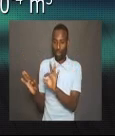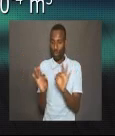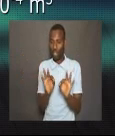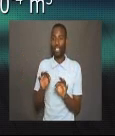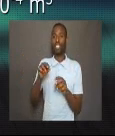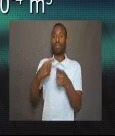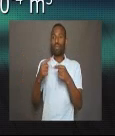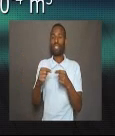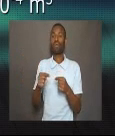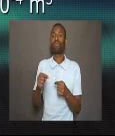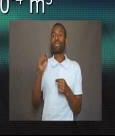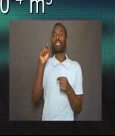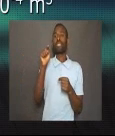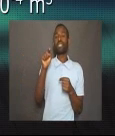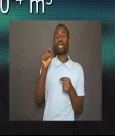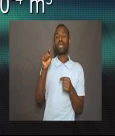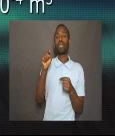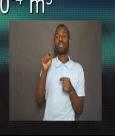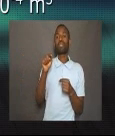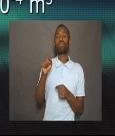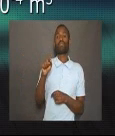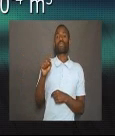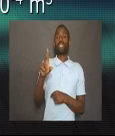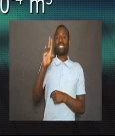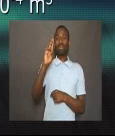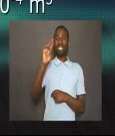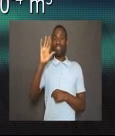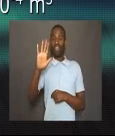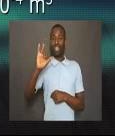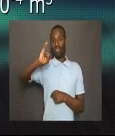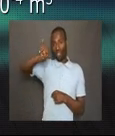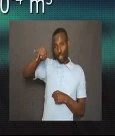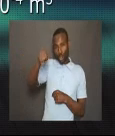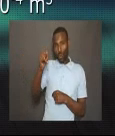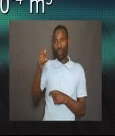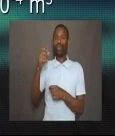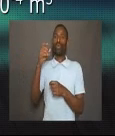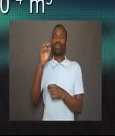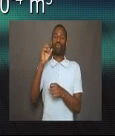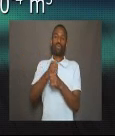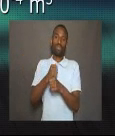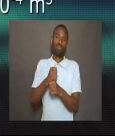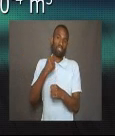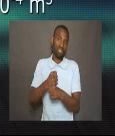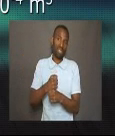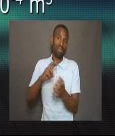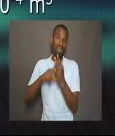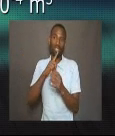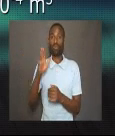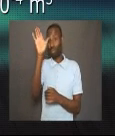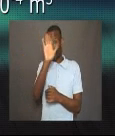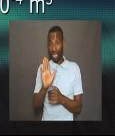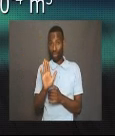the substitutions have been made, we arrive at 75 joules of